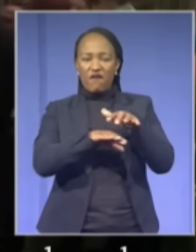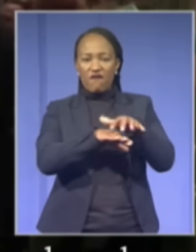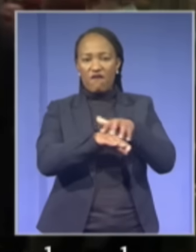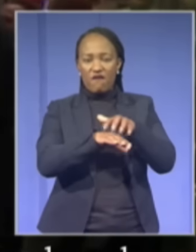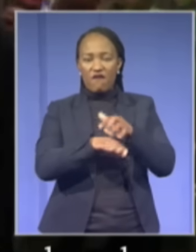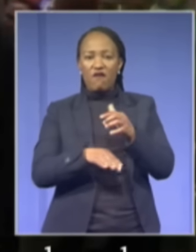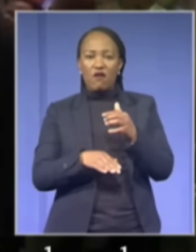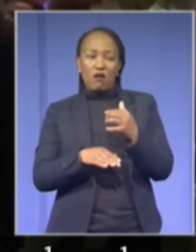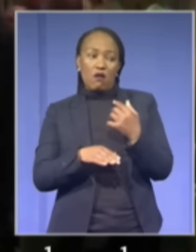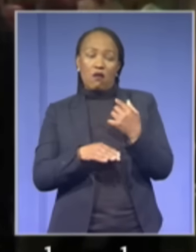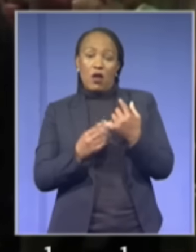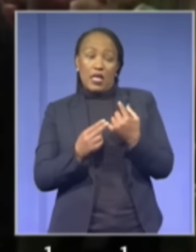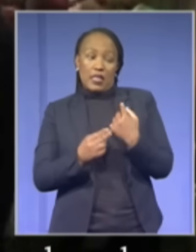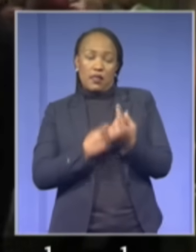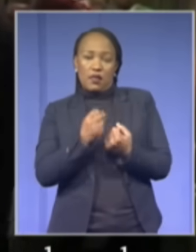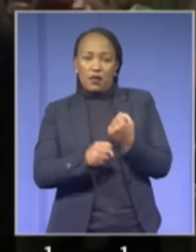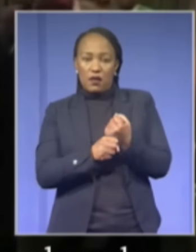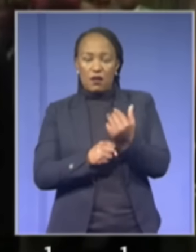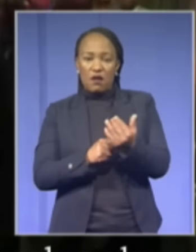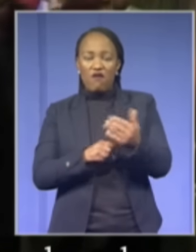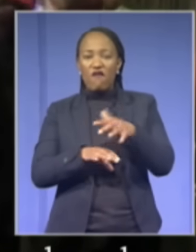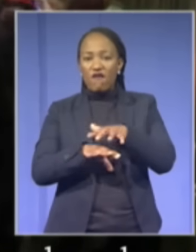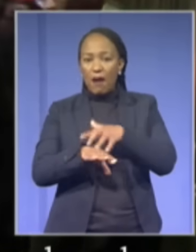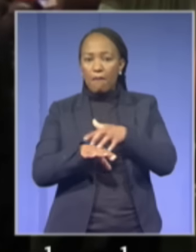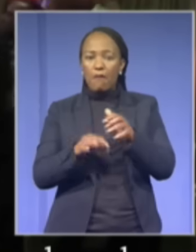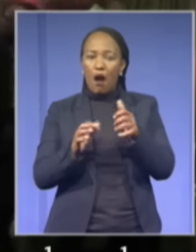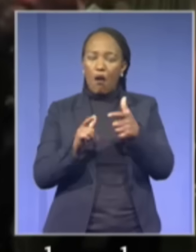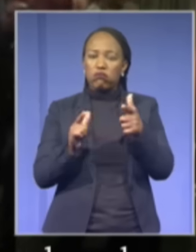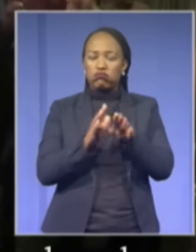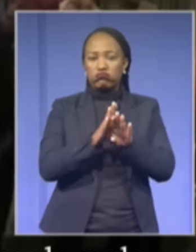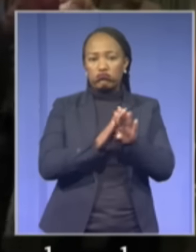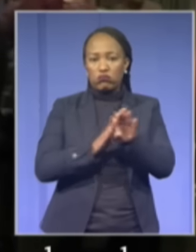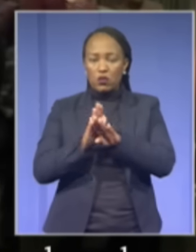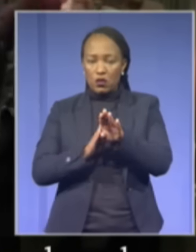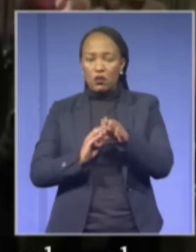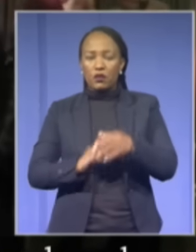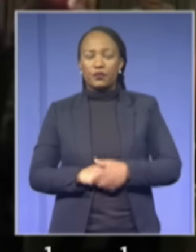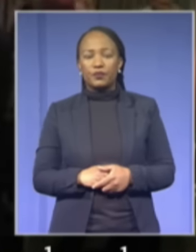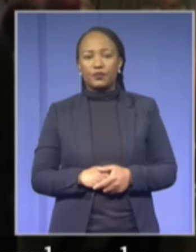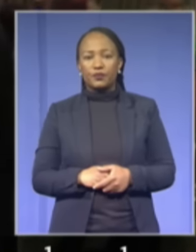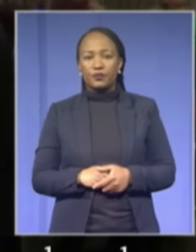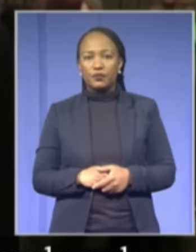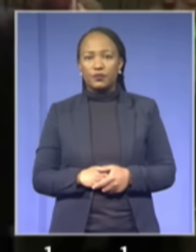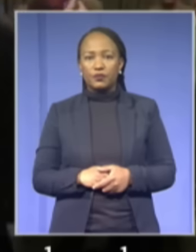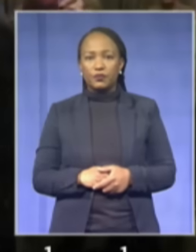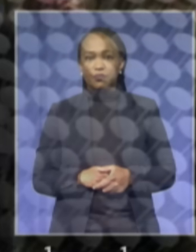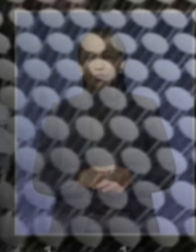ngwaoboswa le kgodiso ya puo tsa selegae. Jabu wa Afrika mo moruleng.